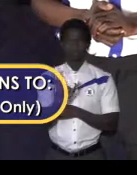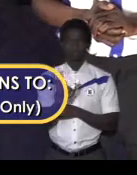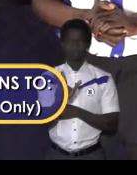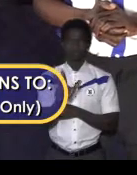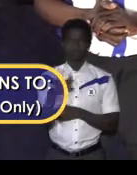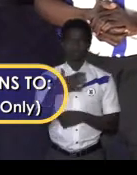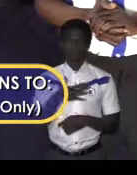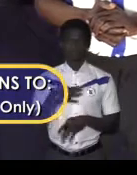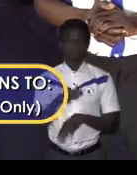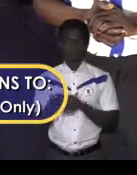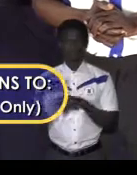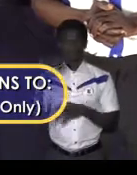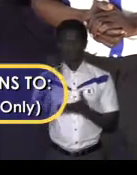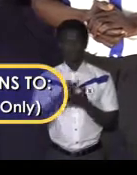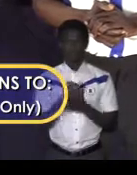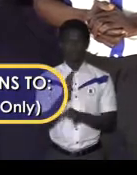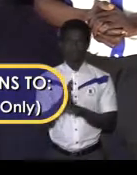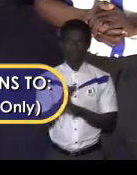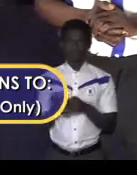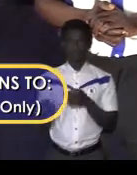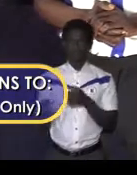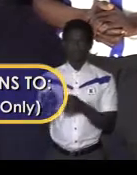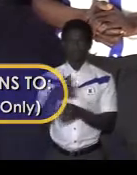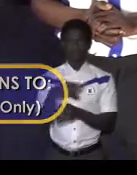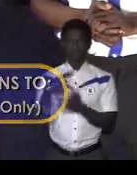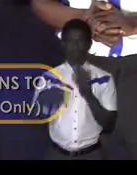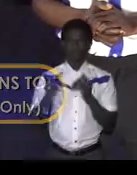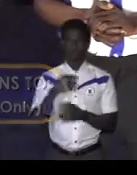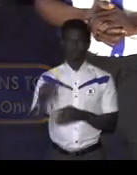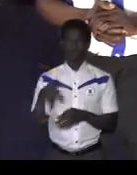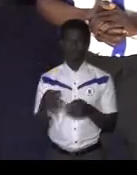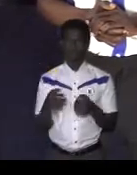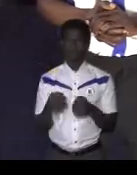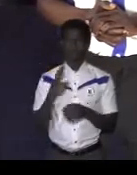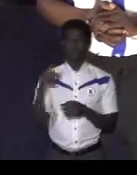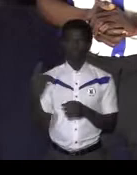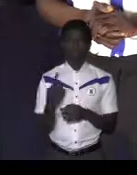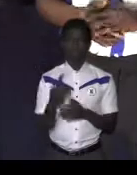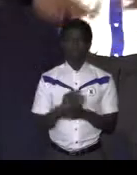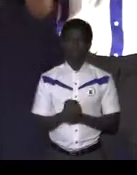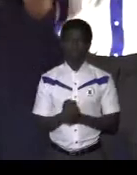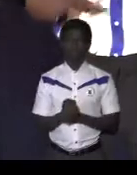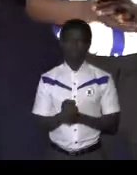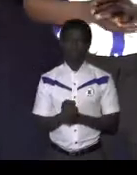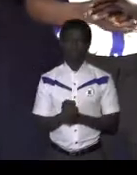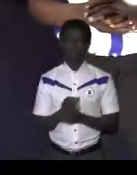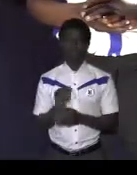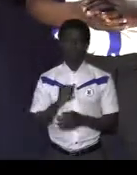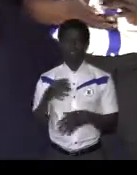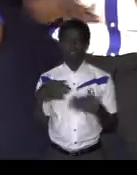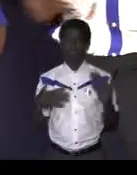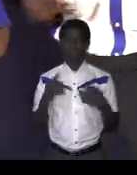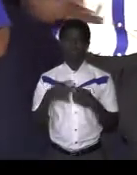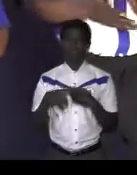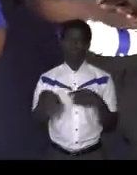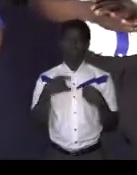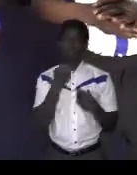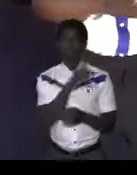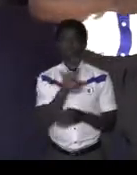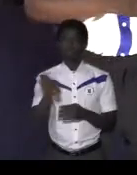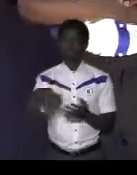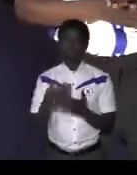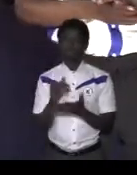5663. Please do not call that line. SMS and WhatsApp messages only. I'm happy to inform you all